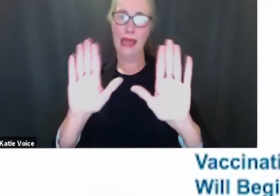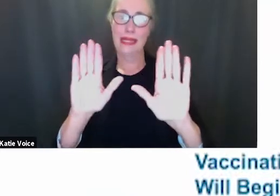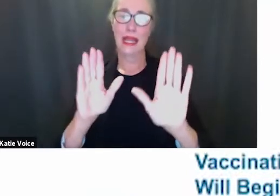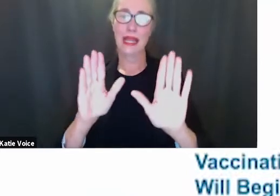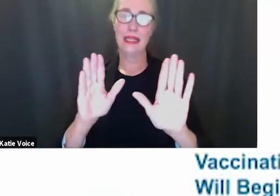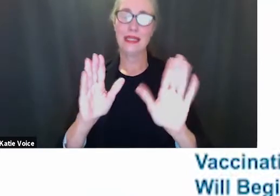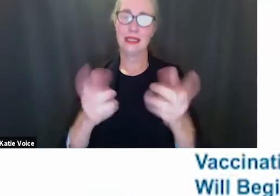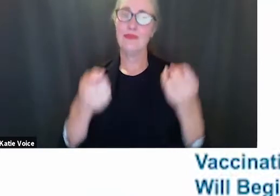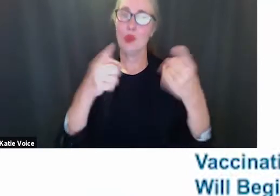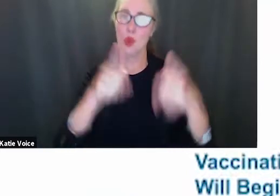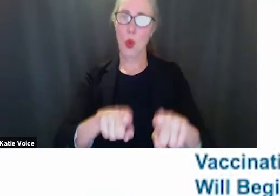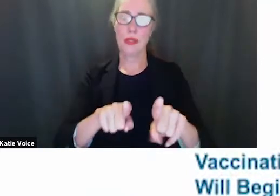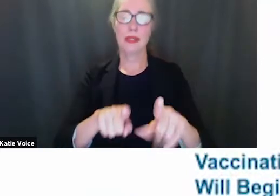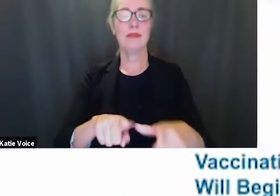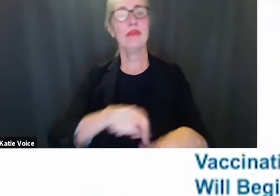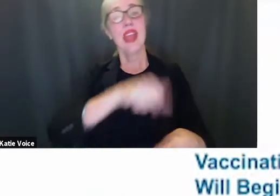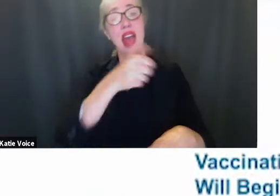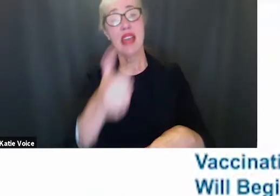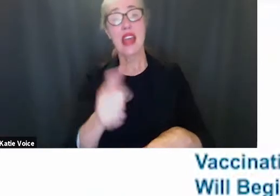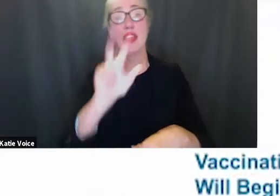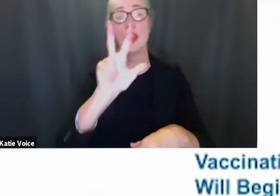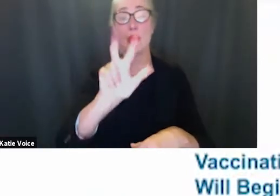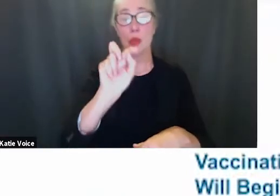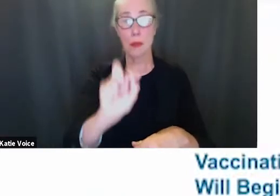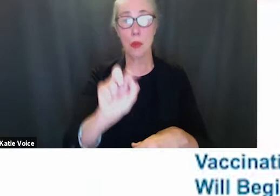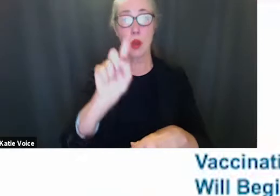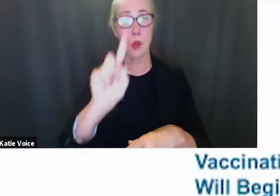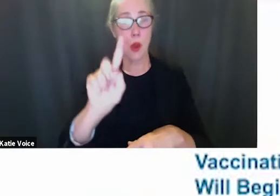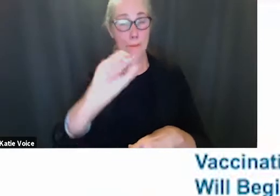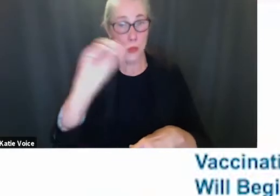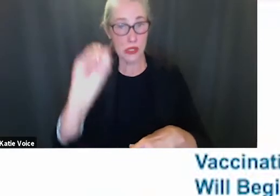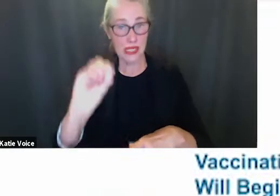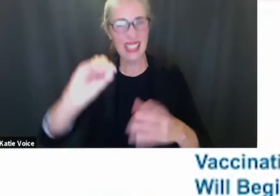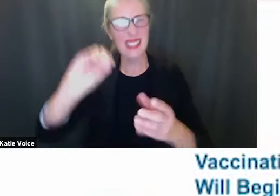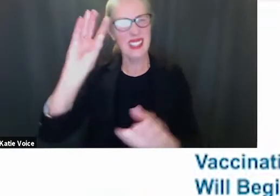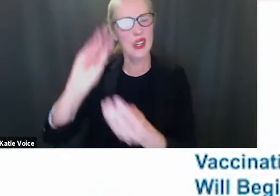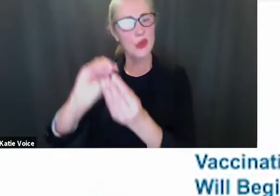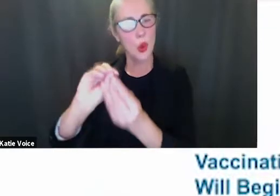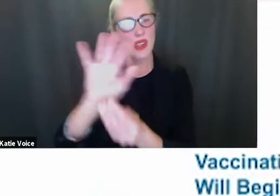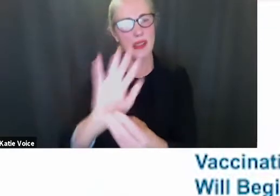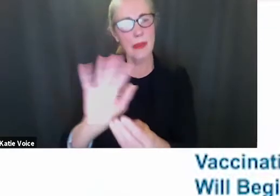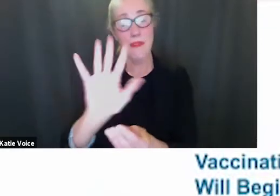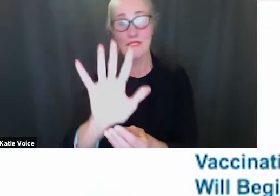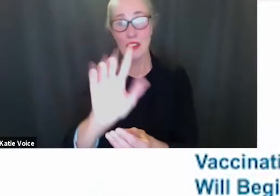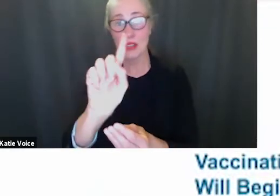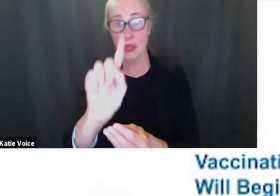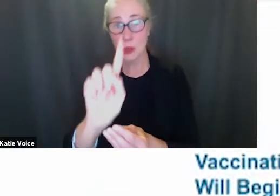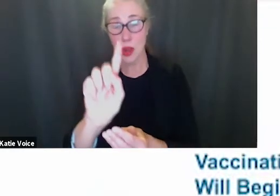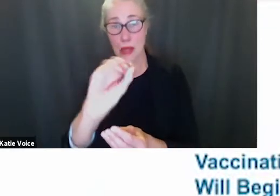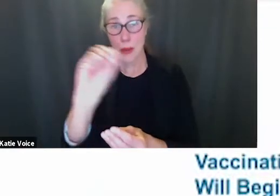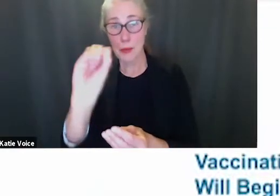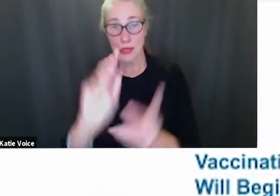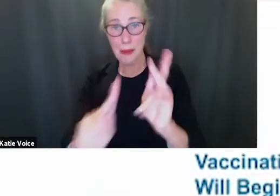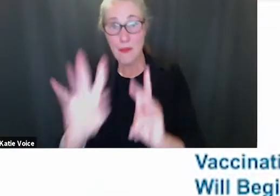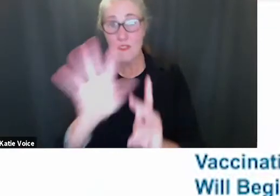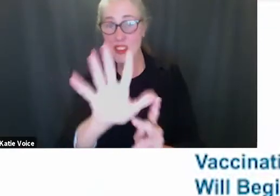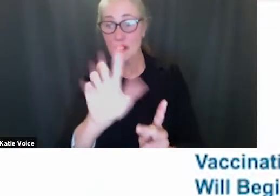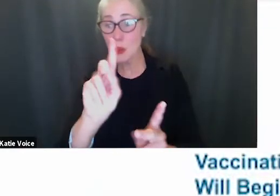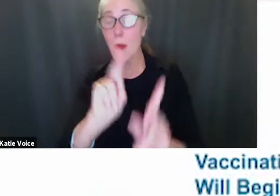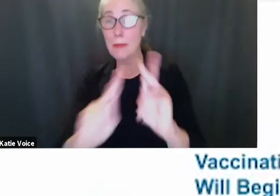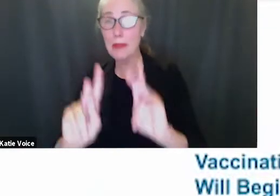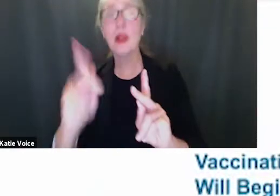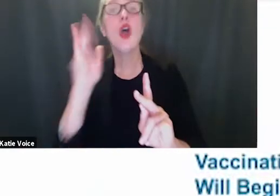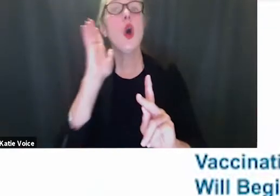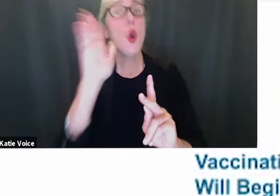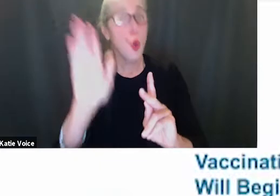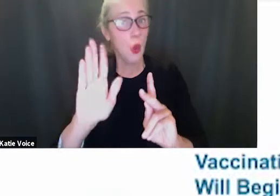Another 3.1% or 51 individuals have begun their vaccination or will begin